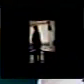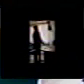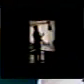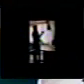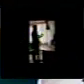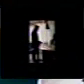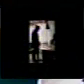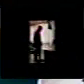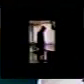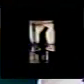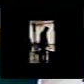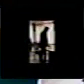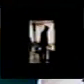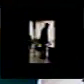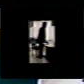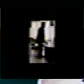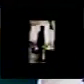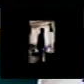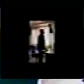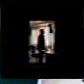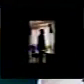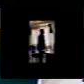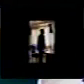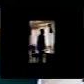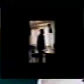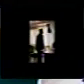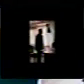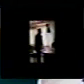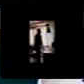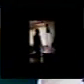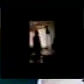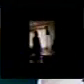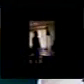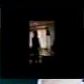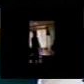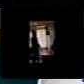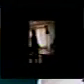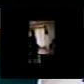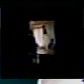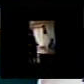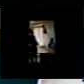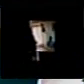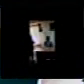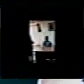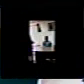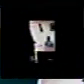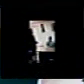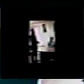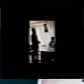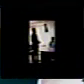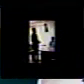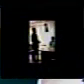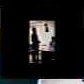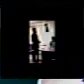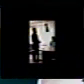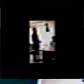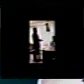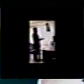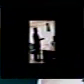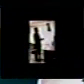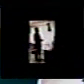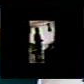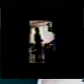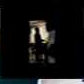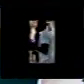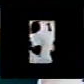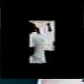unless I should be exalted above measure, through the abundance of the revelations, there was given unto